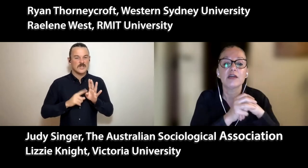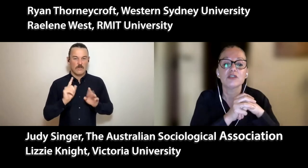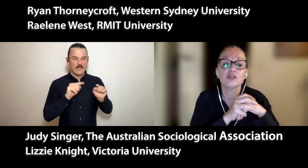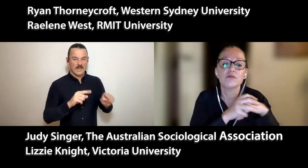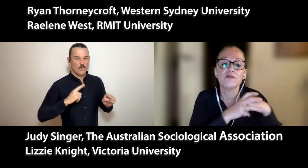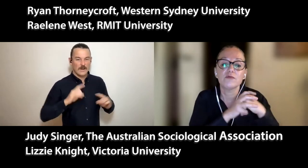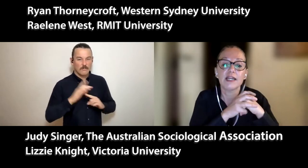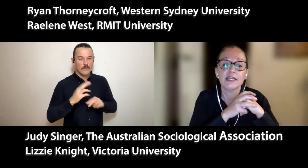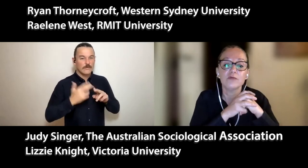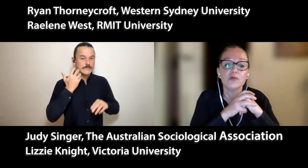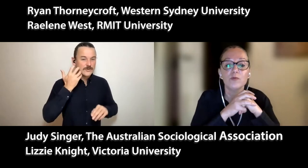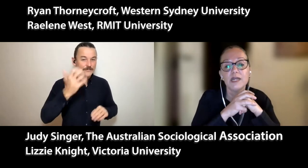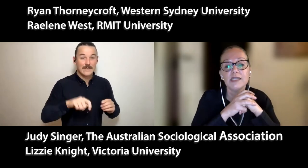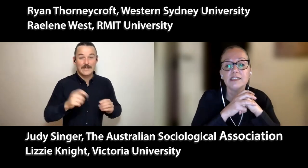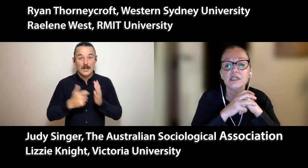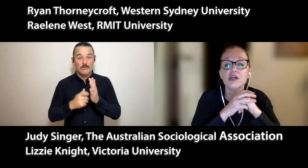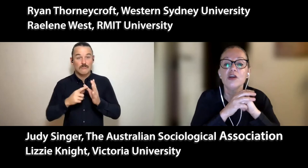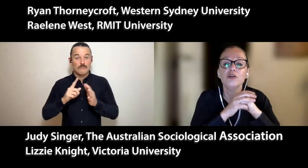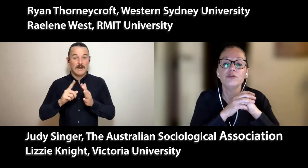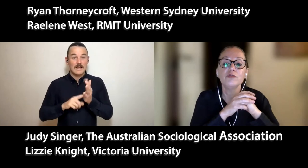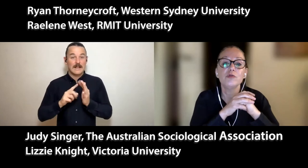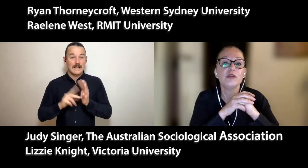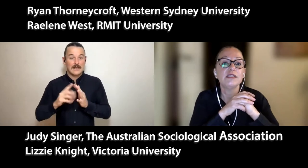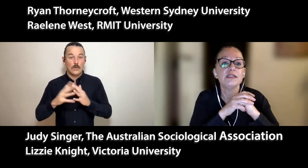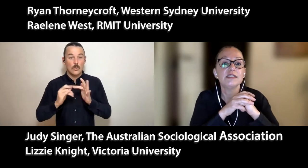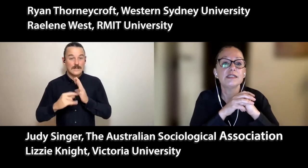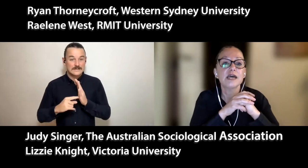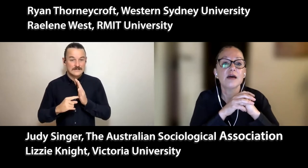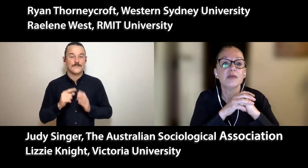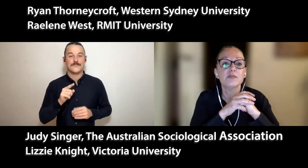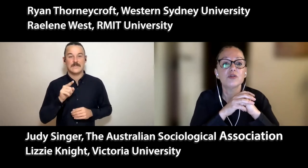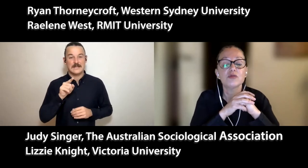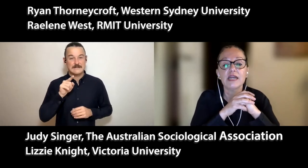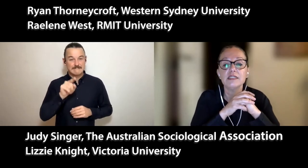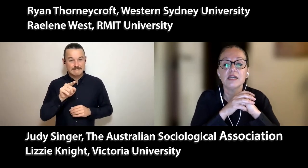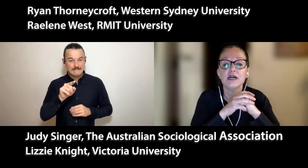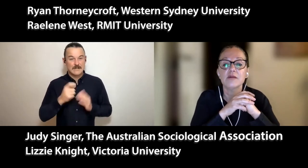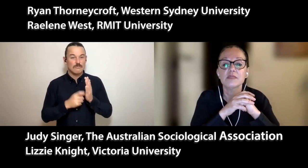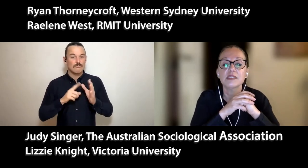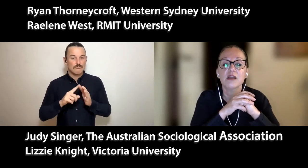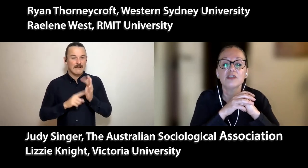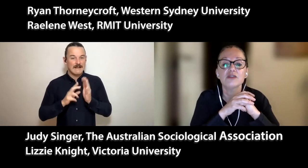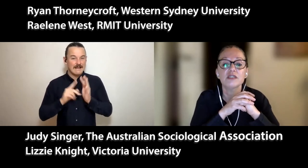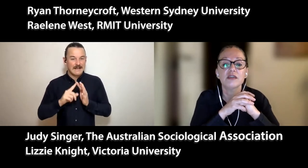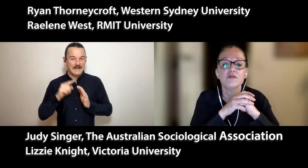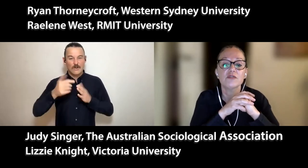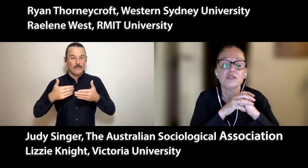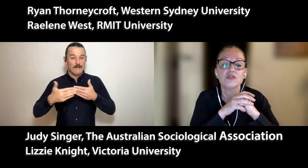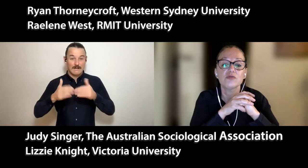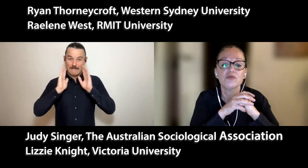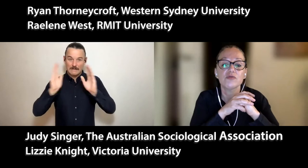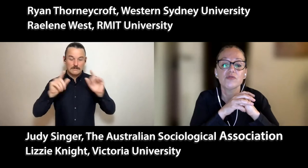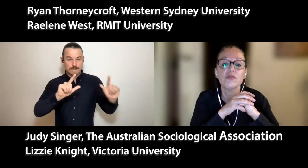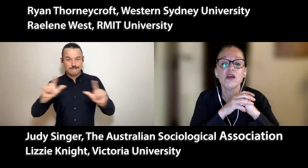going on to the wonderful Raylene West, who is has put a great slideshow together for